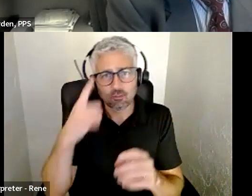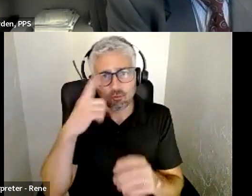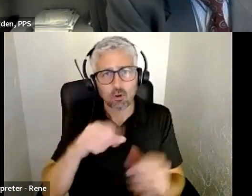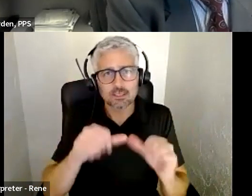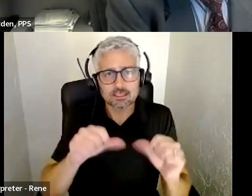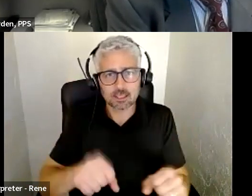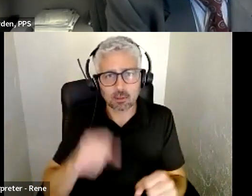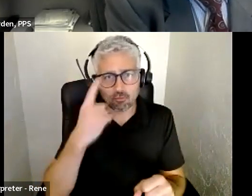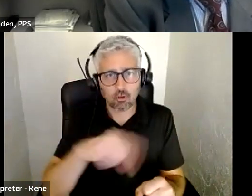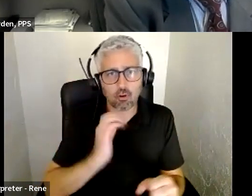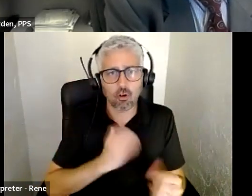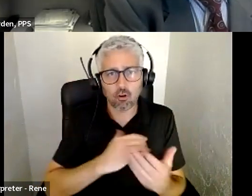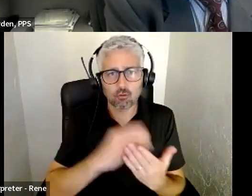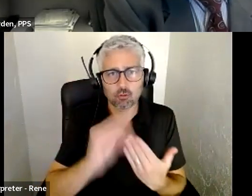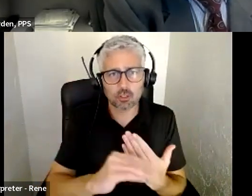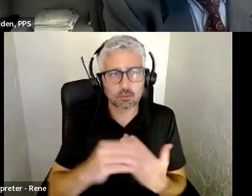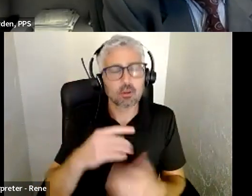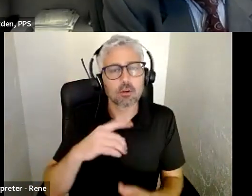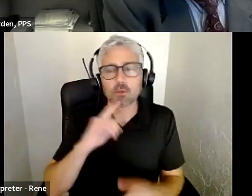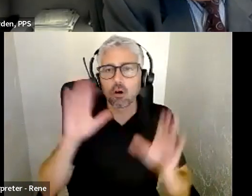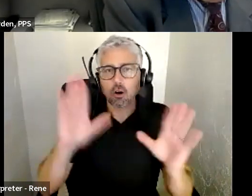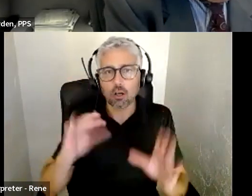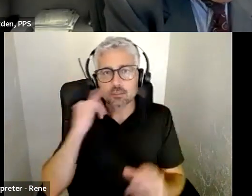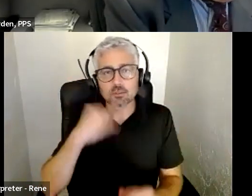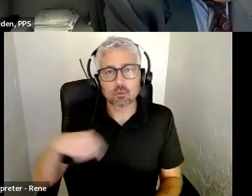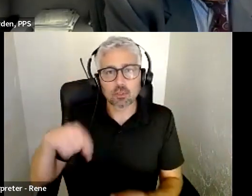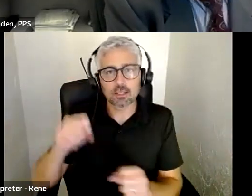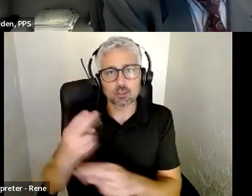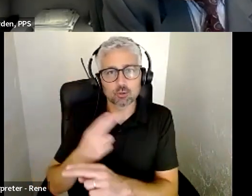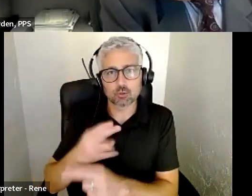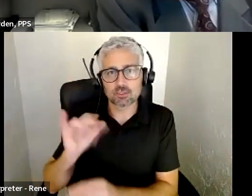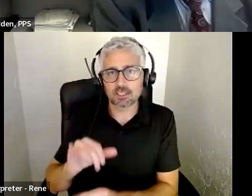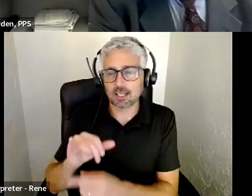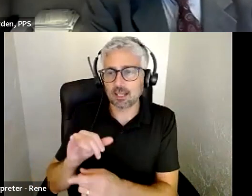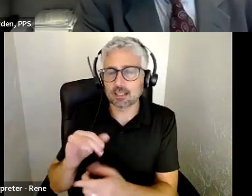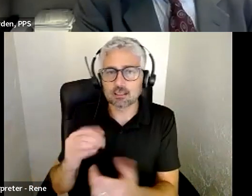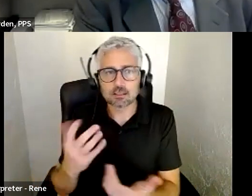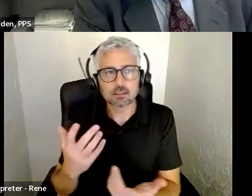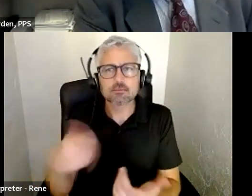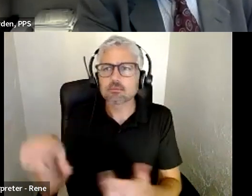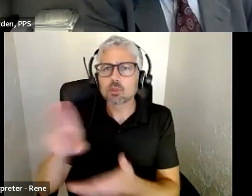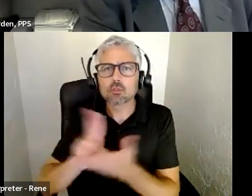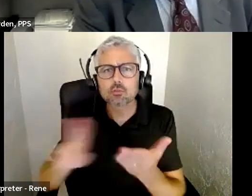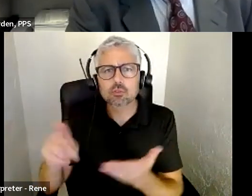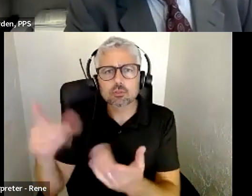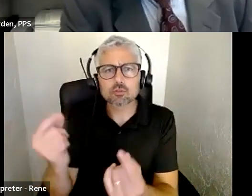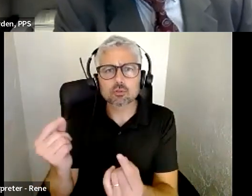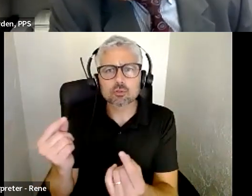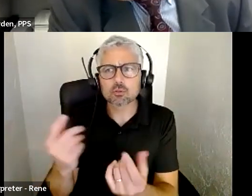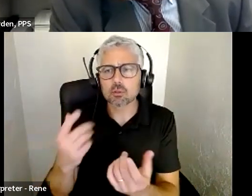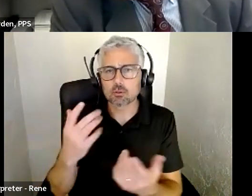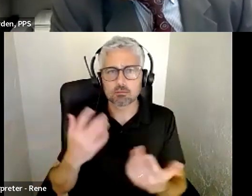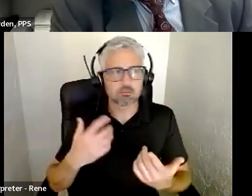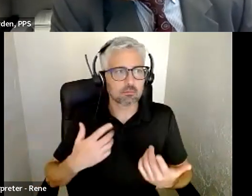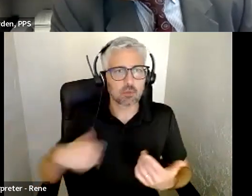would be absolutely awesome if this committee could pull that out and say, what are you guys doing in universities? Because we're not doing what is necessary